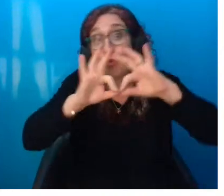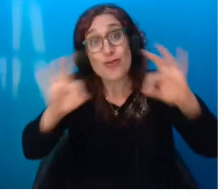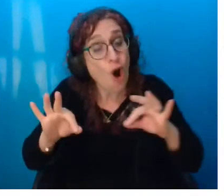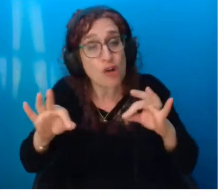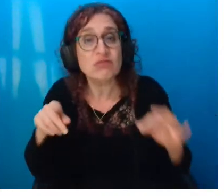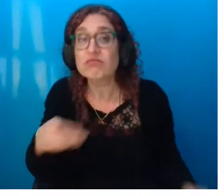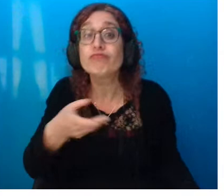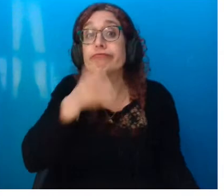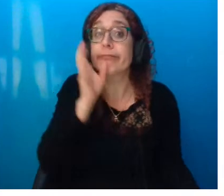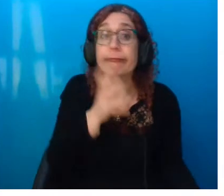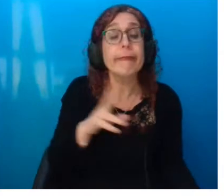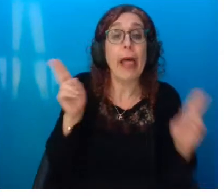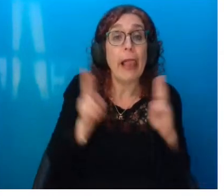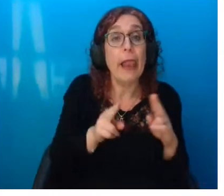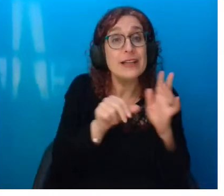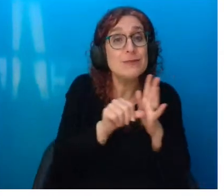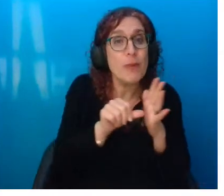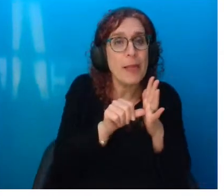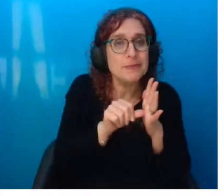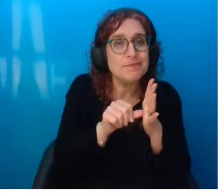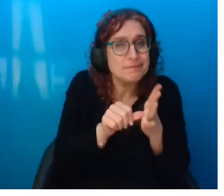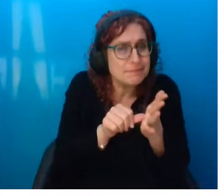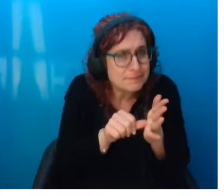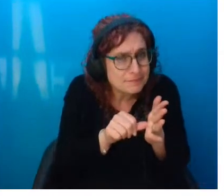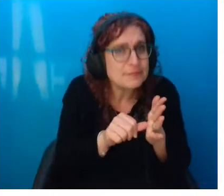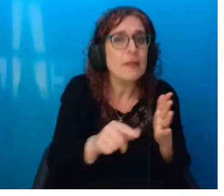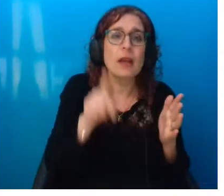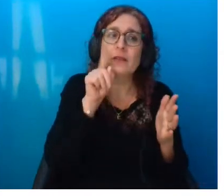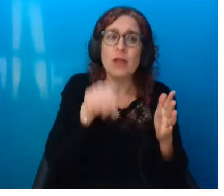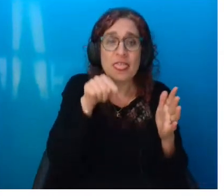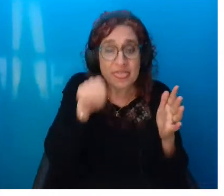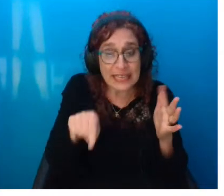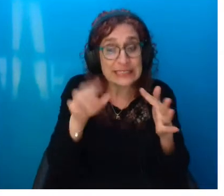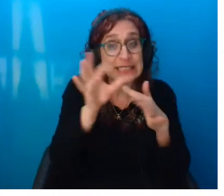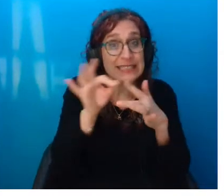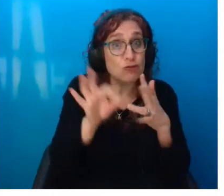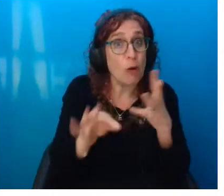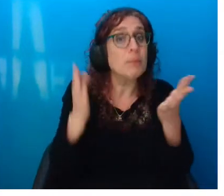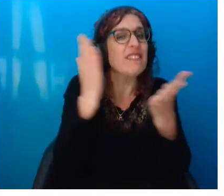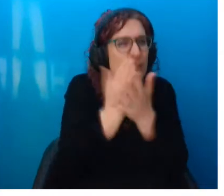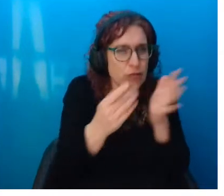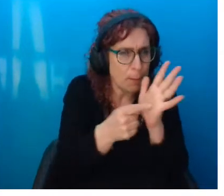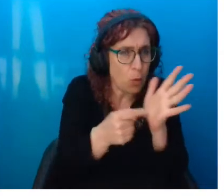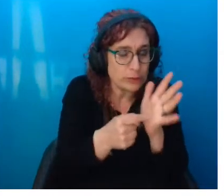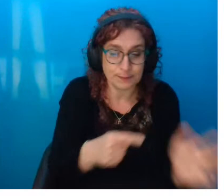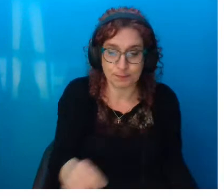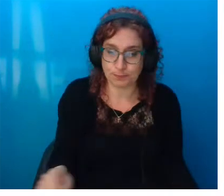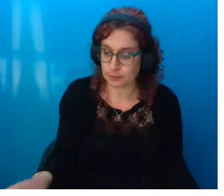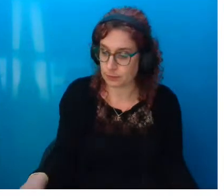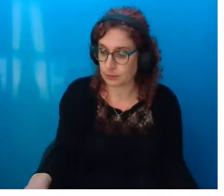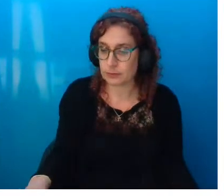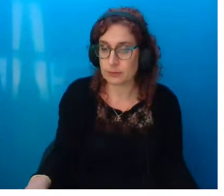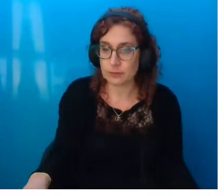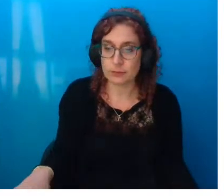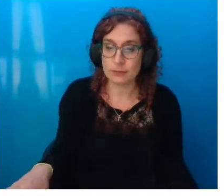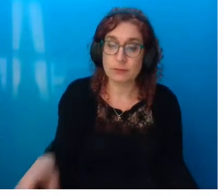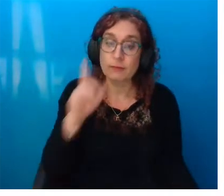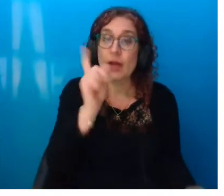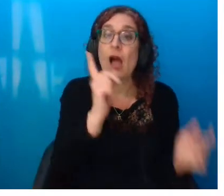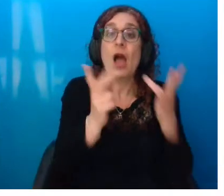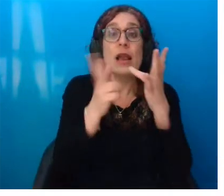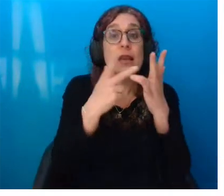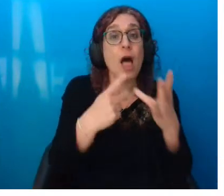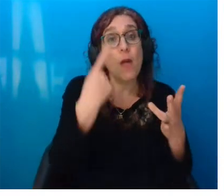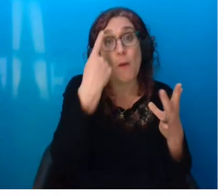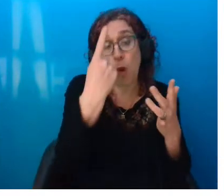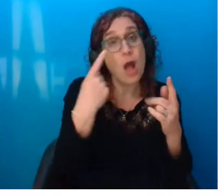way. So this is an important syndrome to recognize. Another variant on the clinical presentation